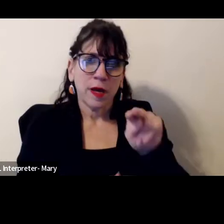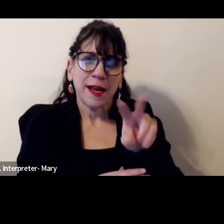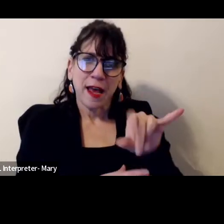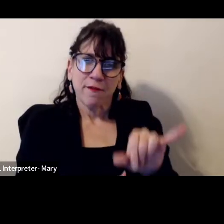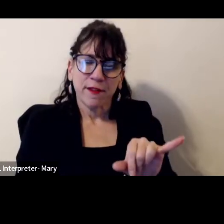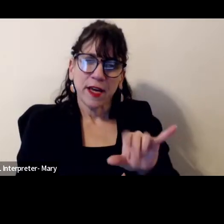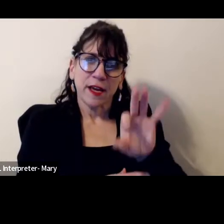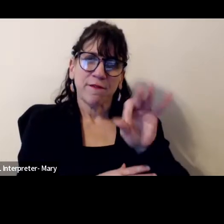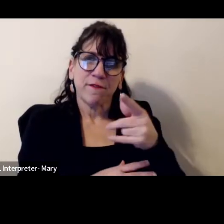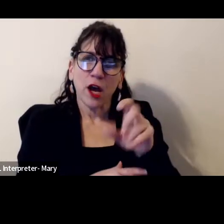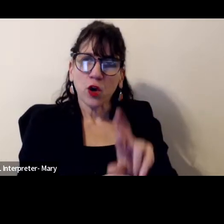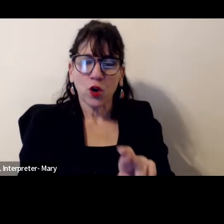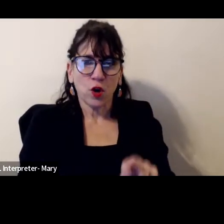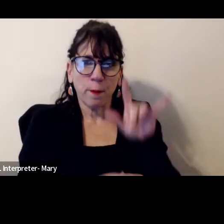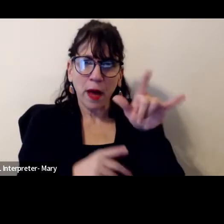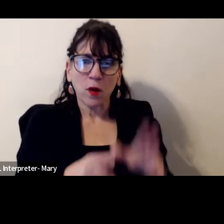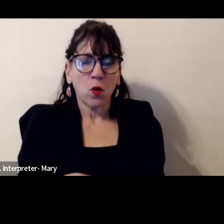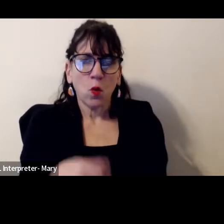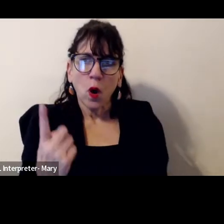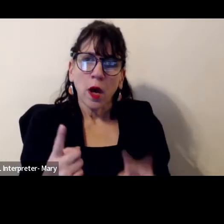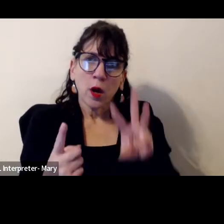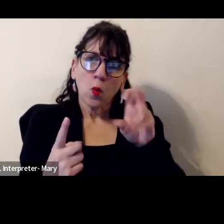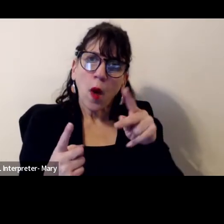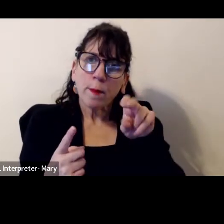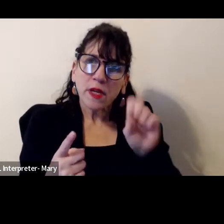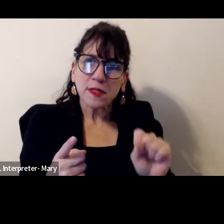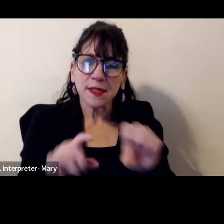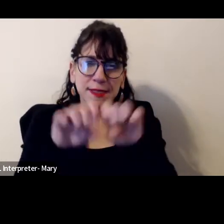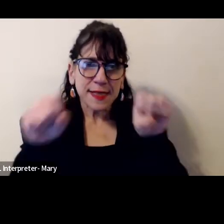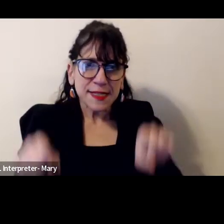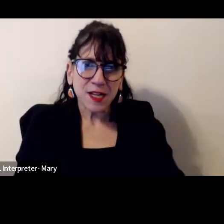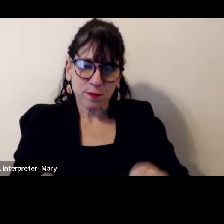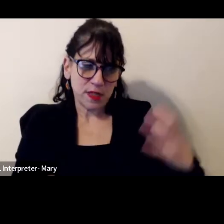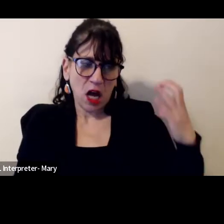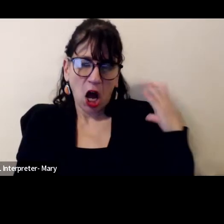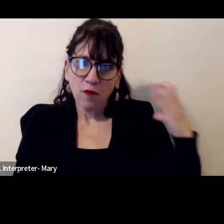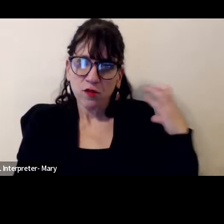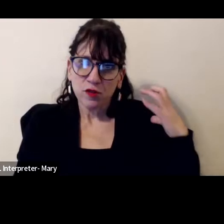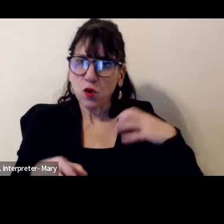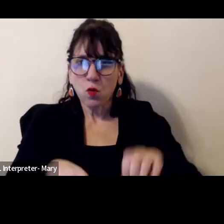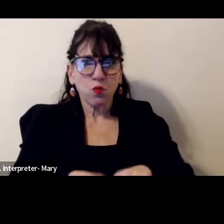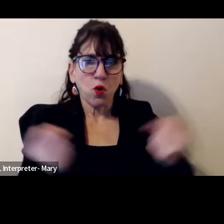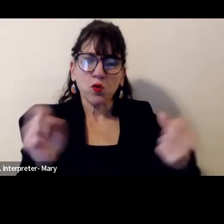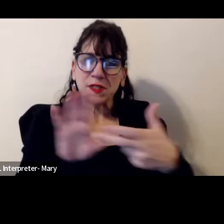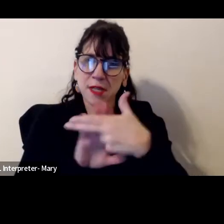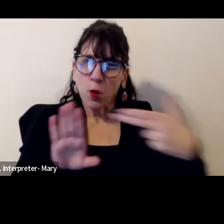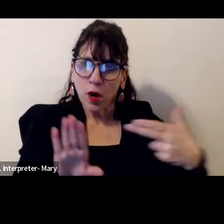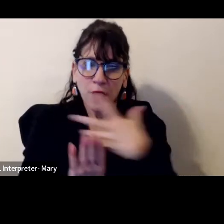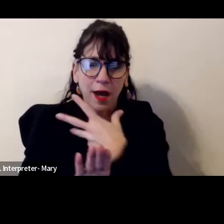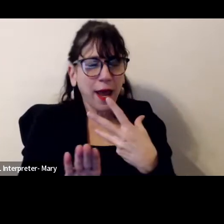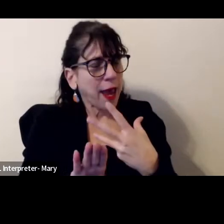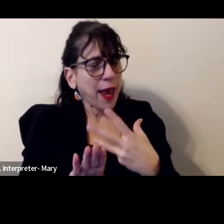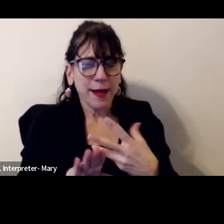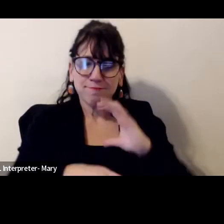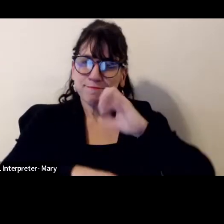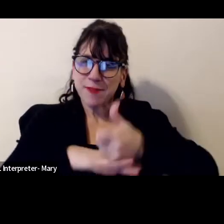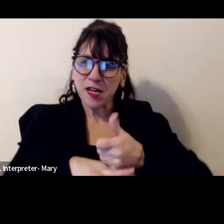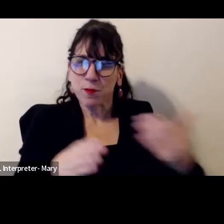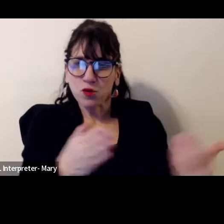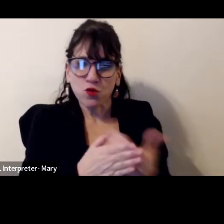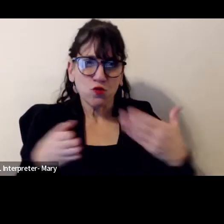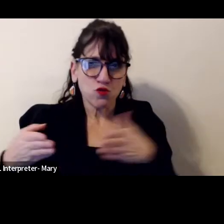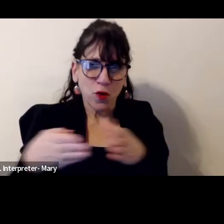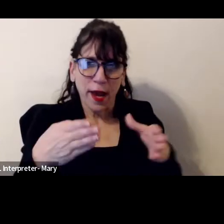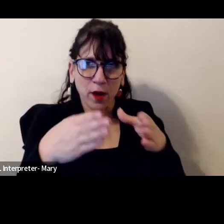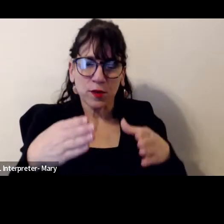pilots and one weapons system officer who have shattered stereotypes and blazed trails in the